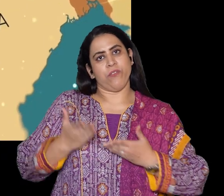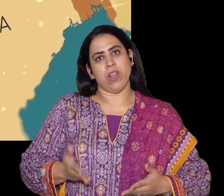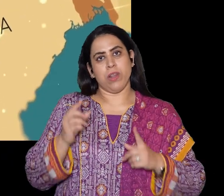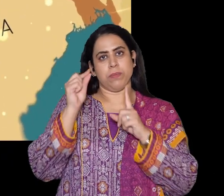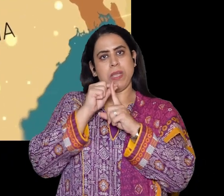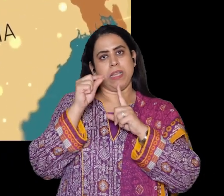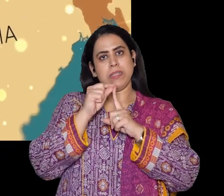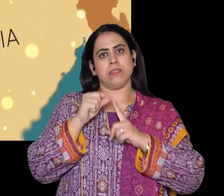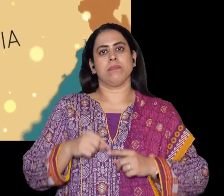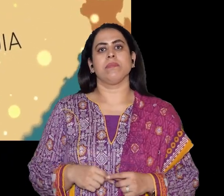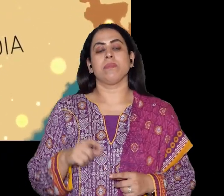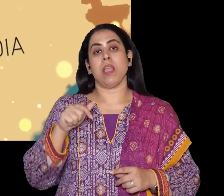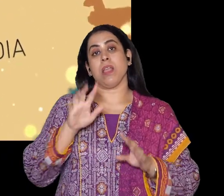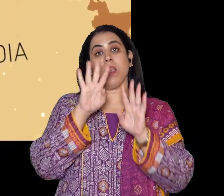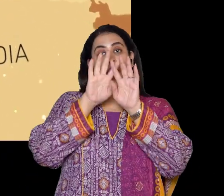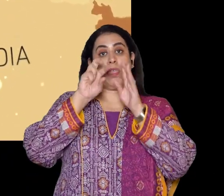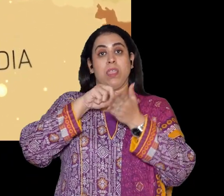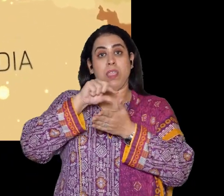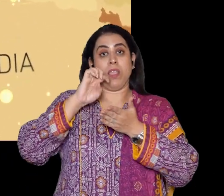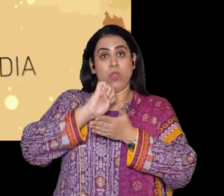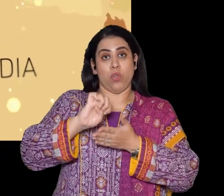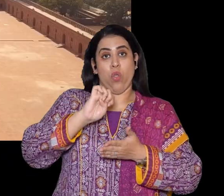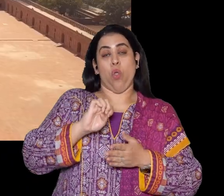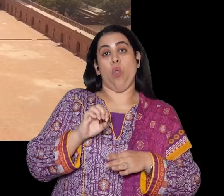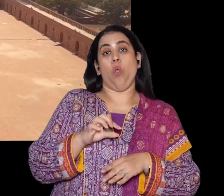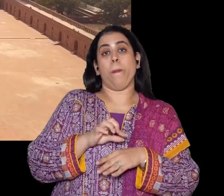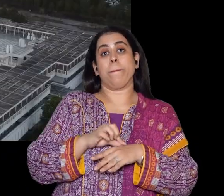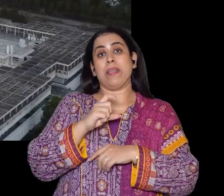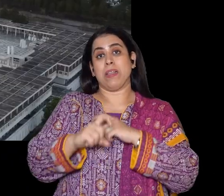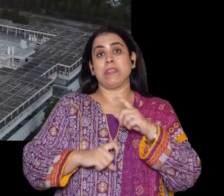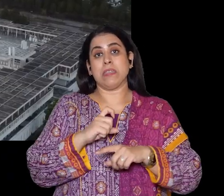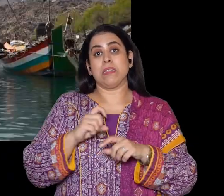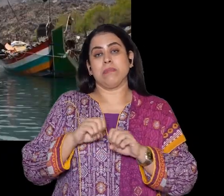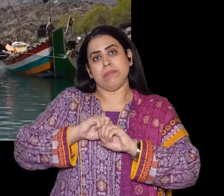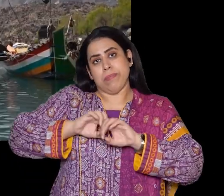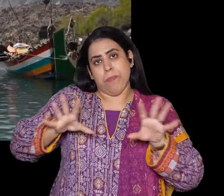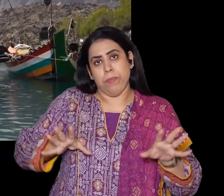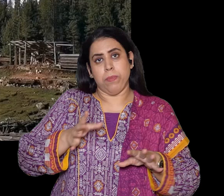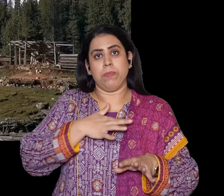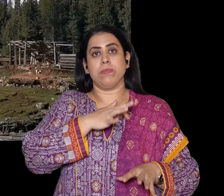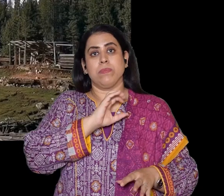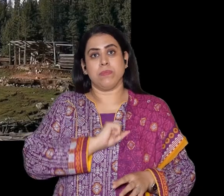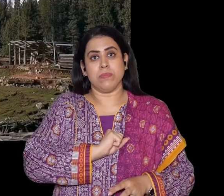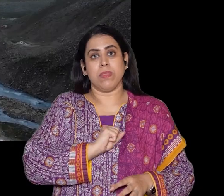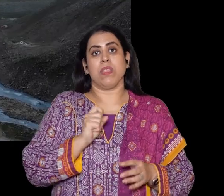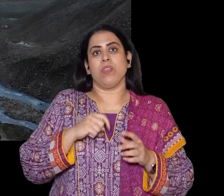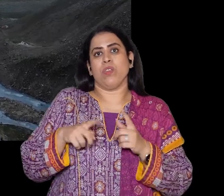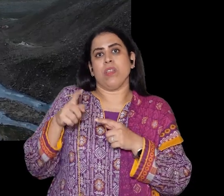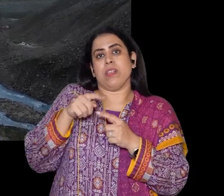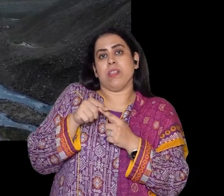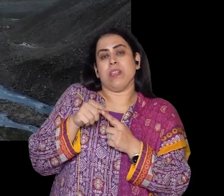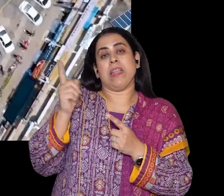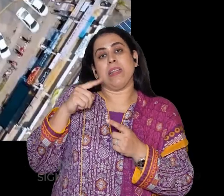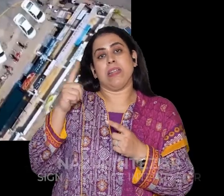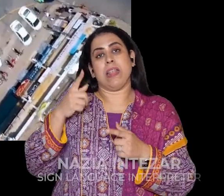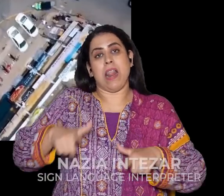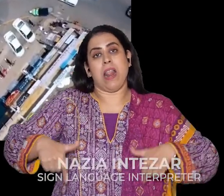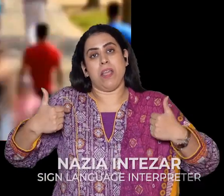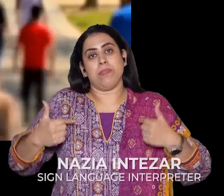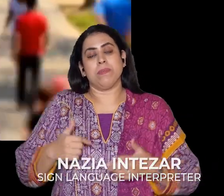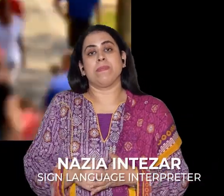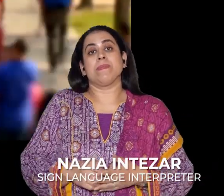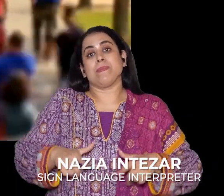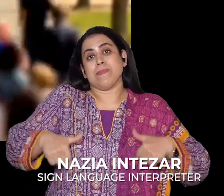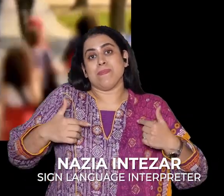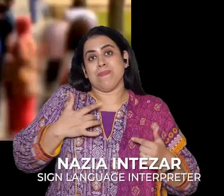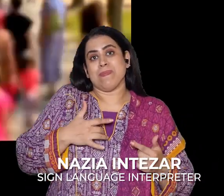Welcome to Pakistan, a nation rich in culture and diversity. But beneath the vibrant tapestry of daily life,